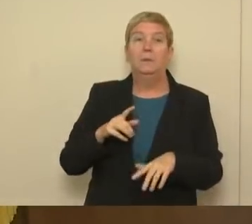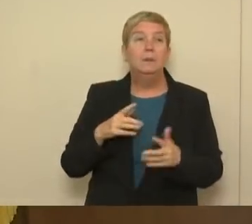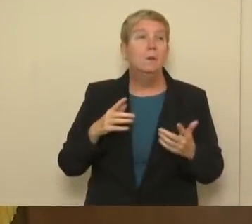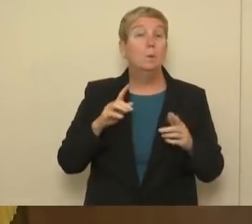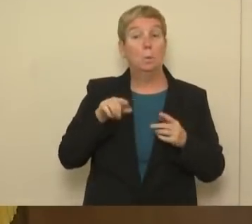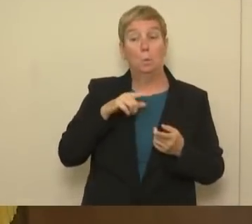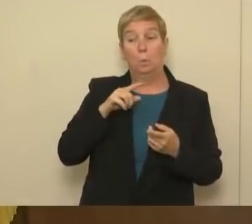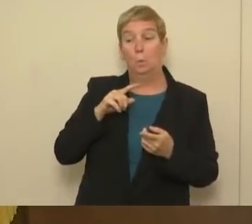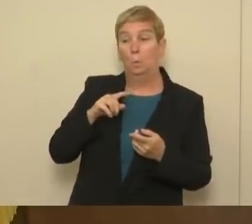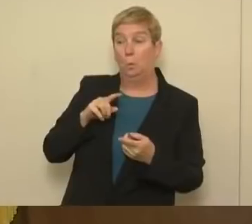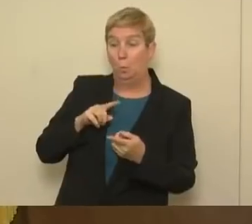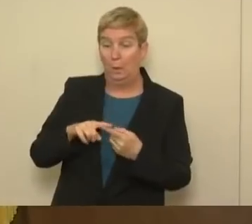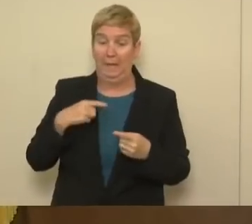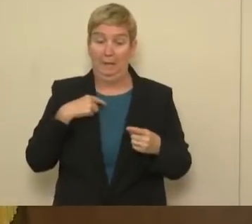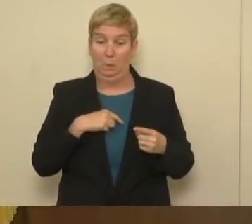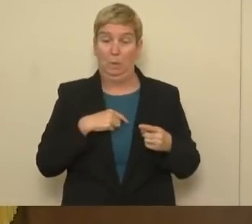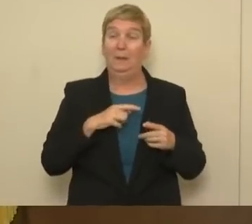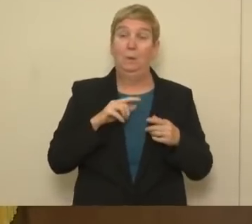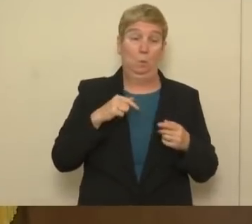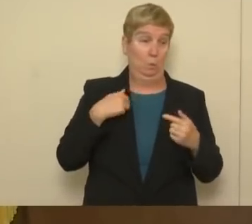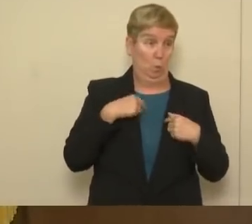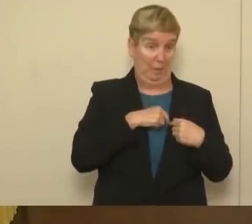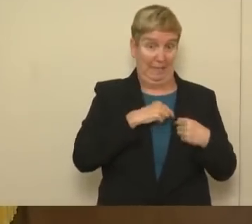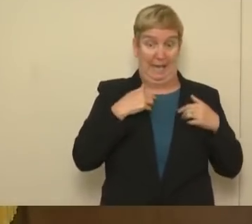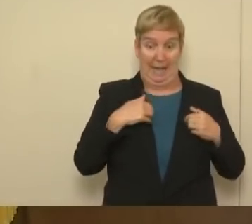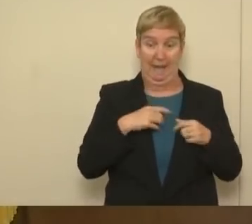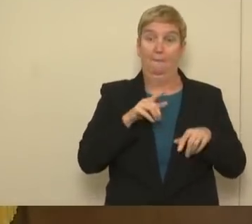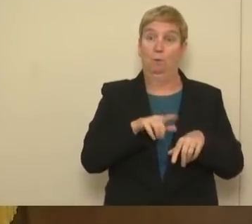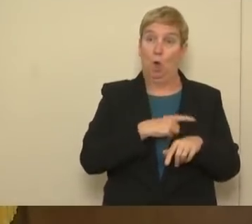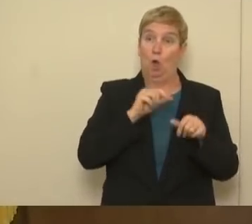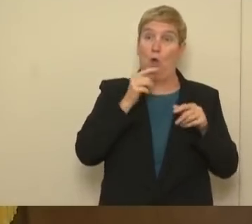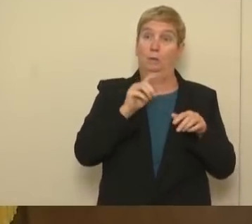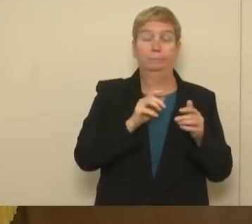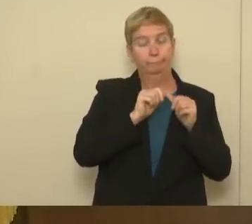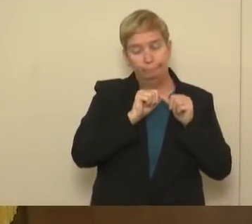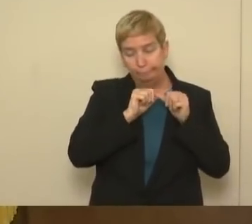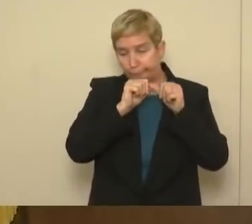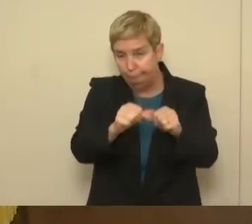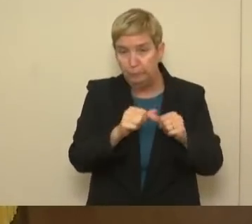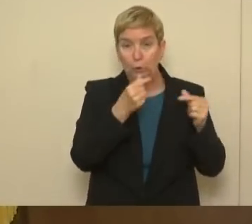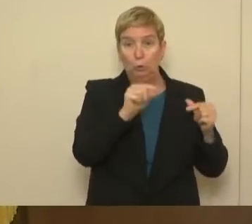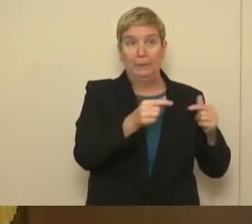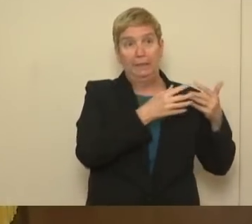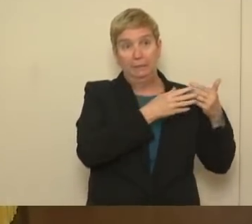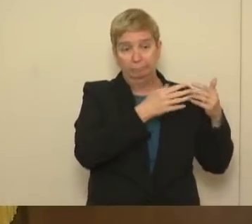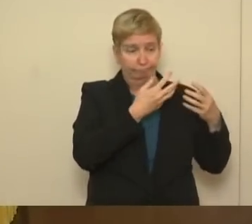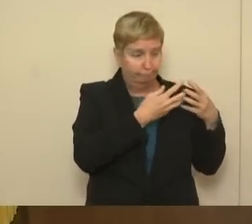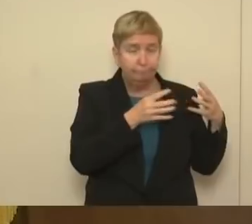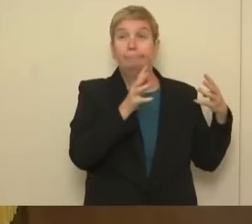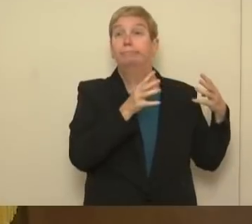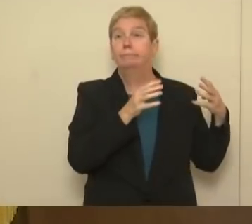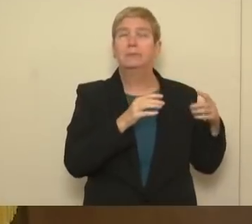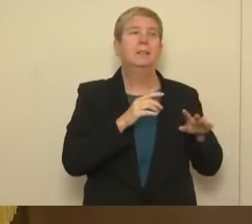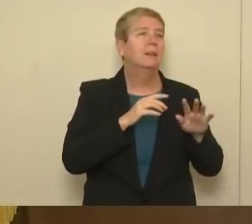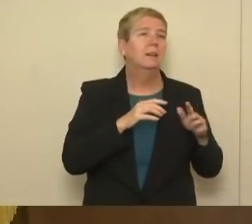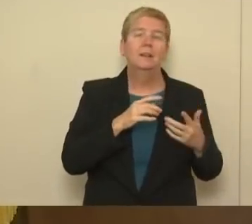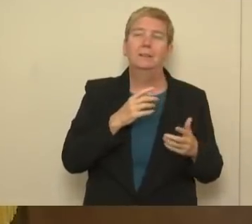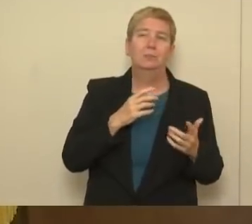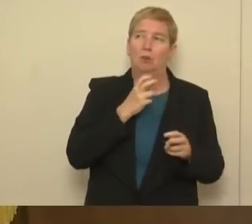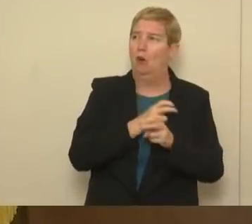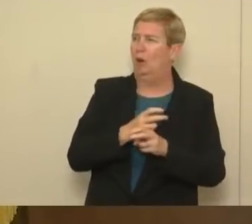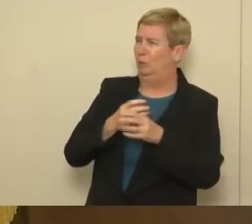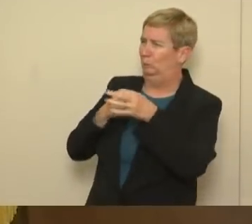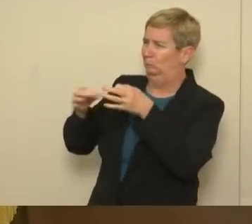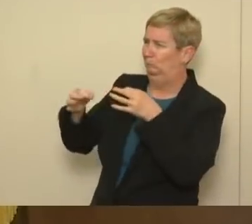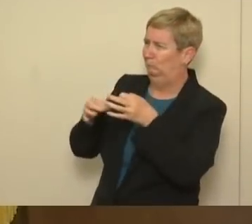really productive long-term control over spread in the state of this virus, the harder it is to message to small businesses